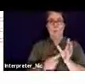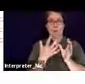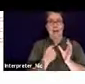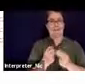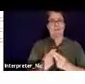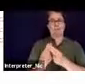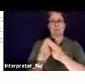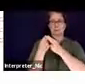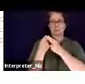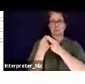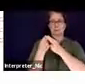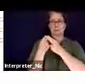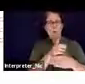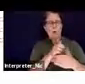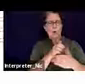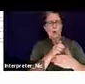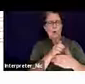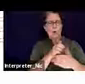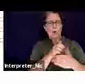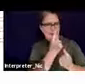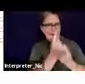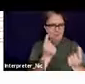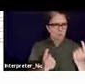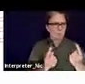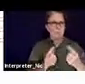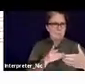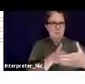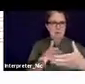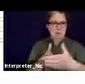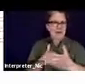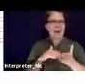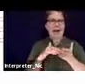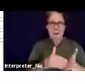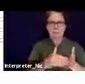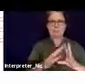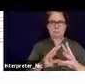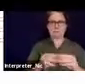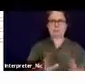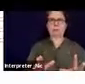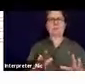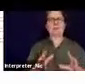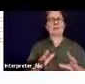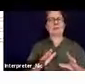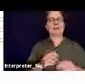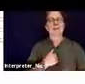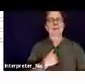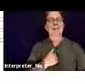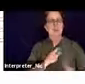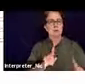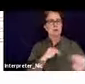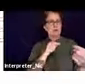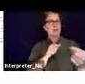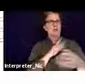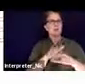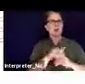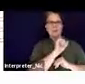individuals to help them to overcome these barriers. And also to challenge perceptions of what's possible.